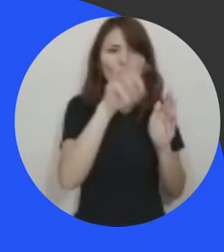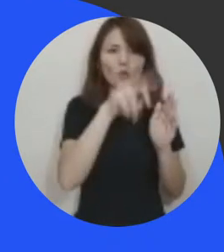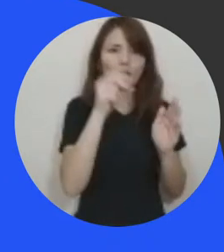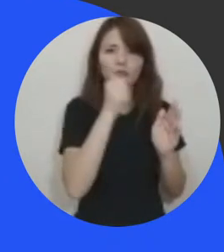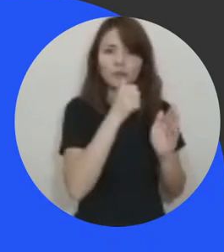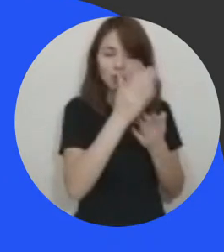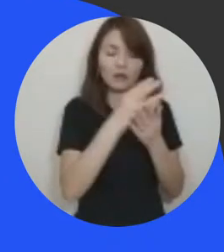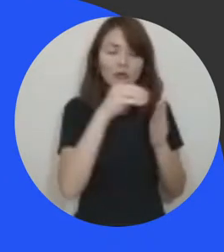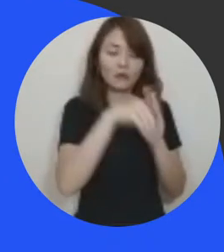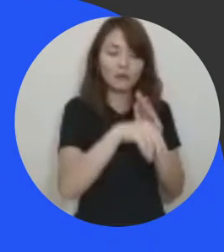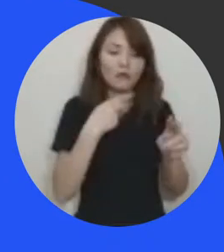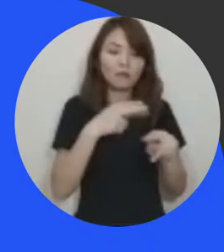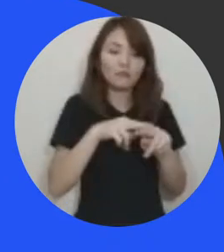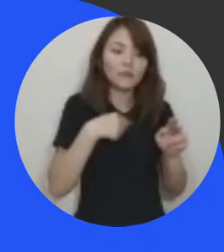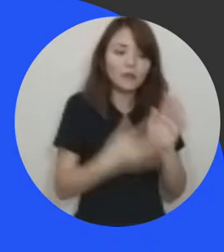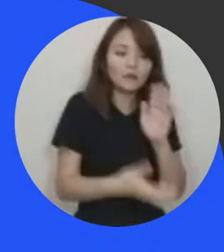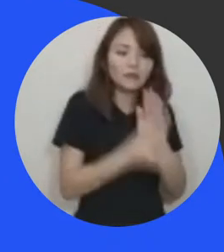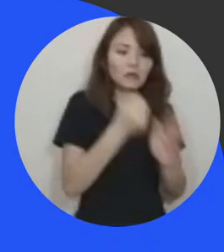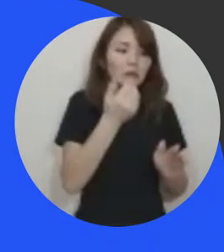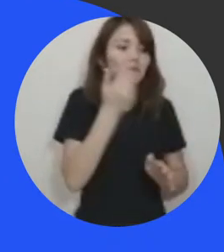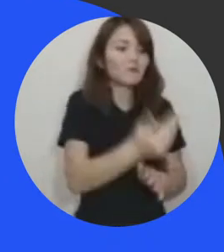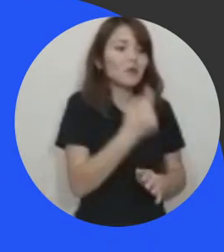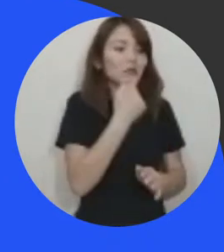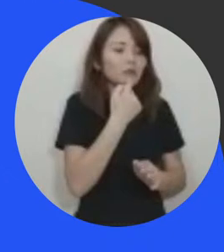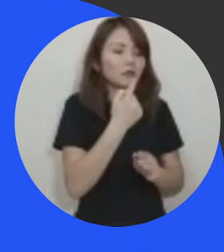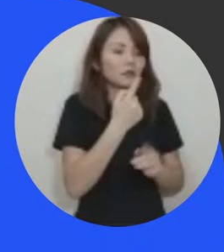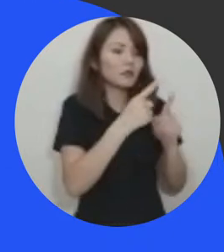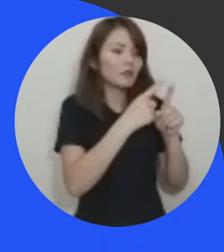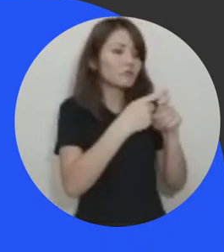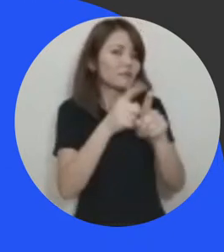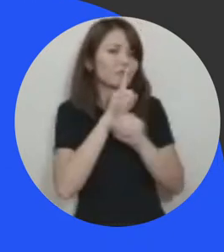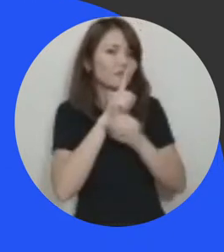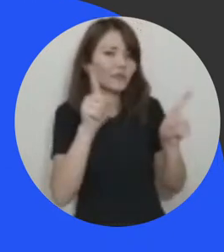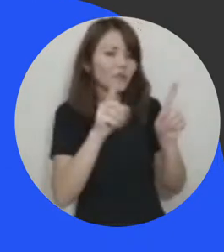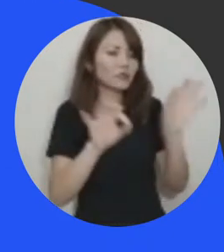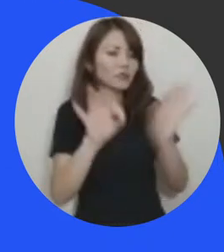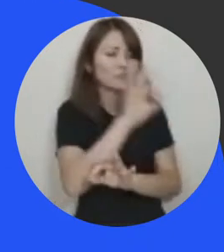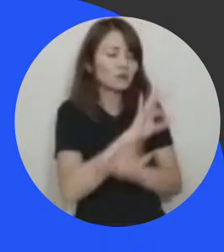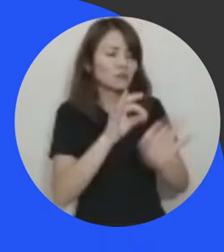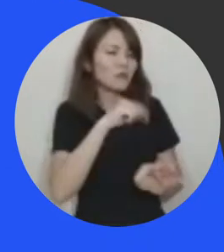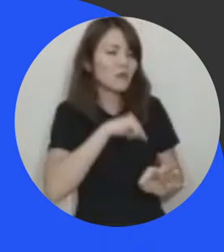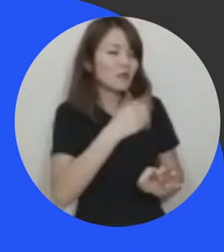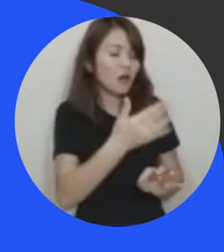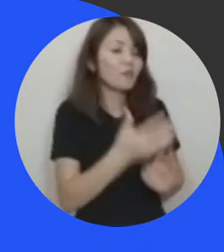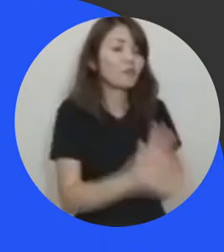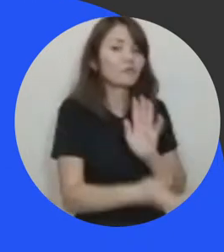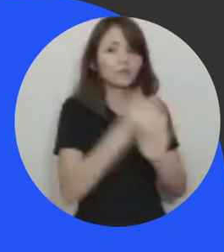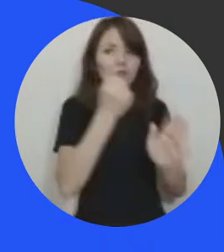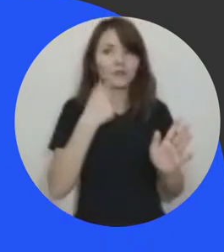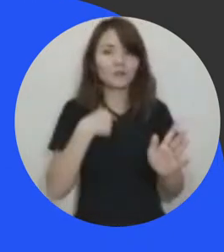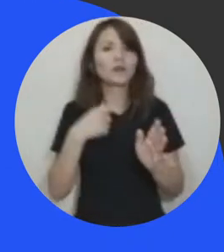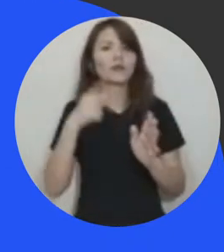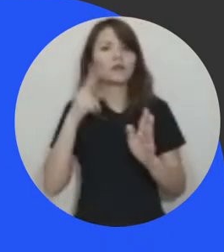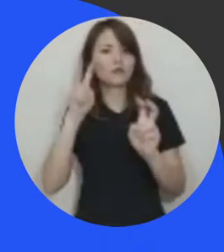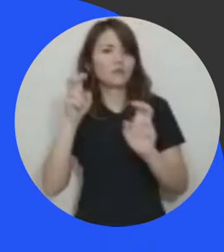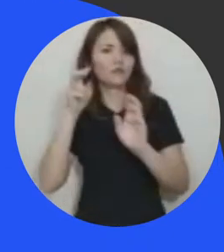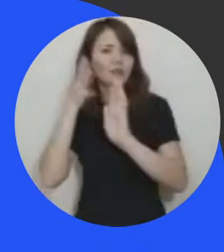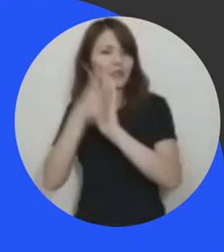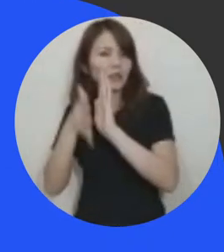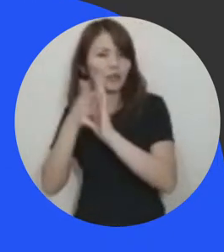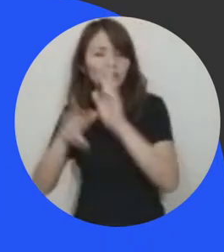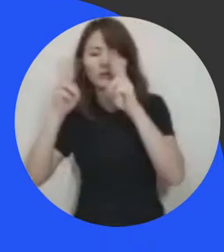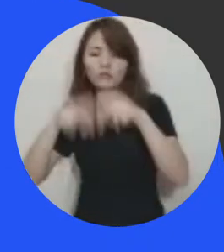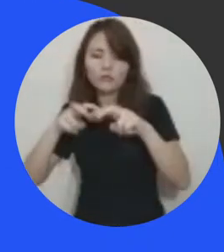that language within that blueprint, to examine organisms of interest. And the Star Trek bit is how we